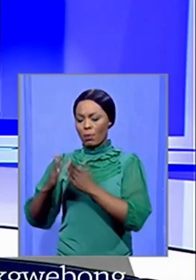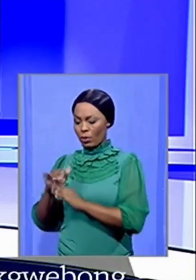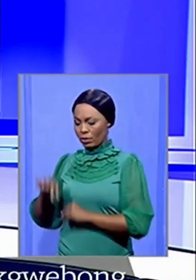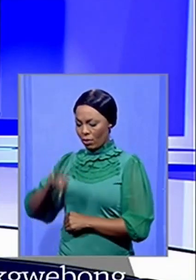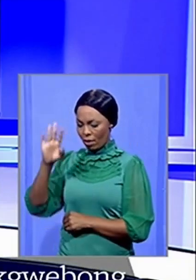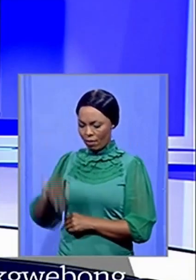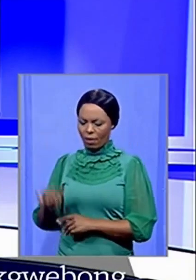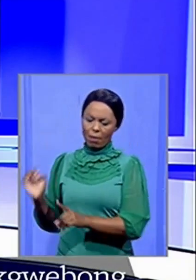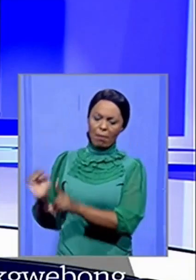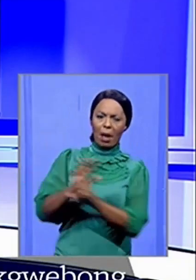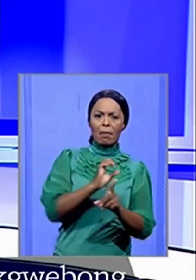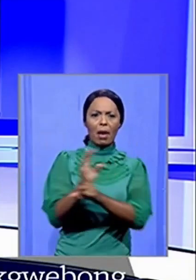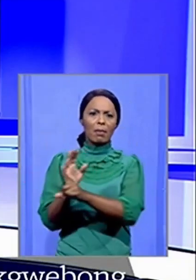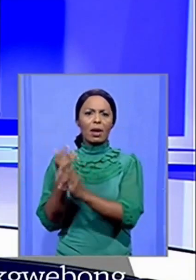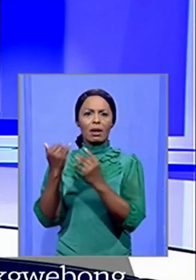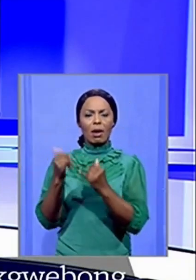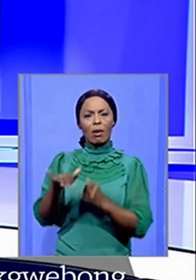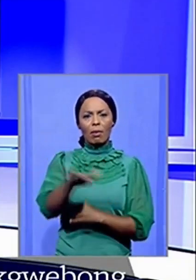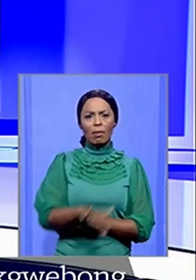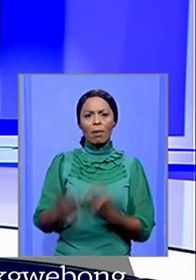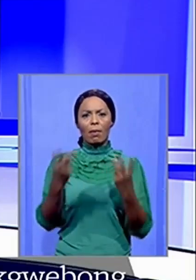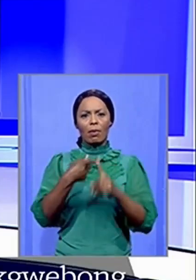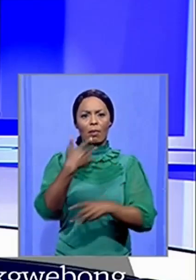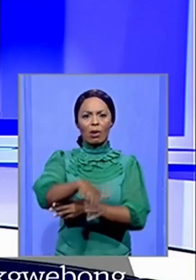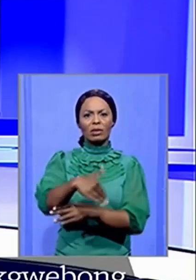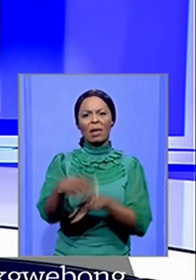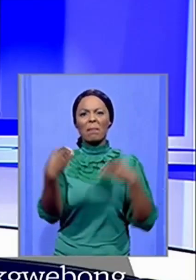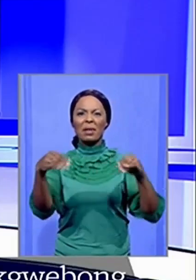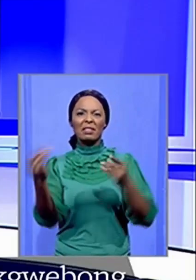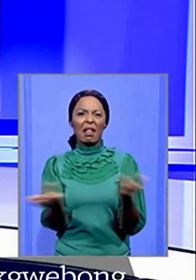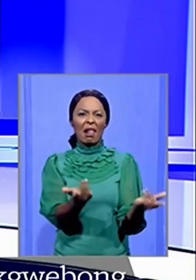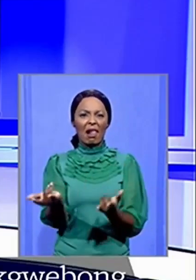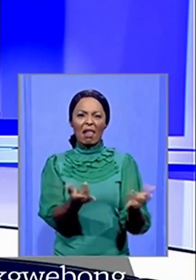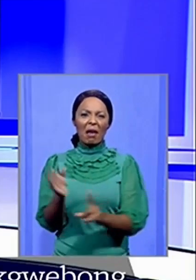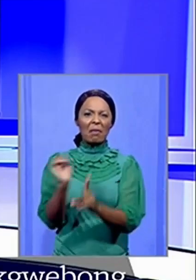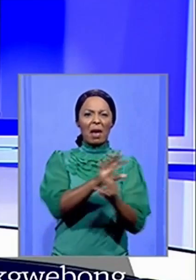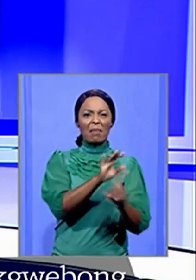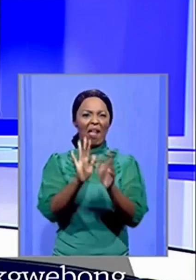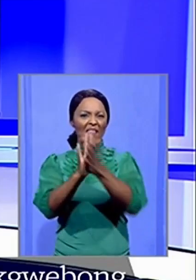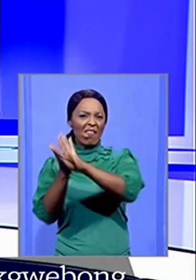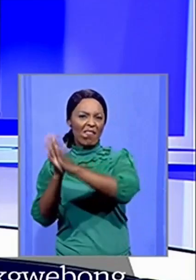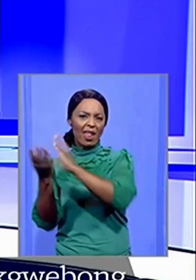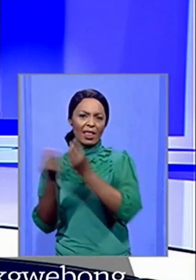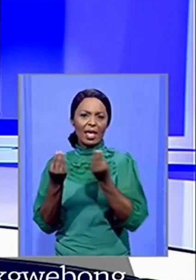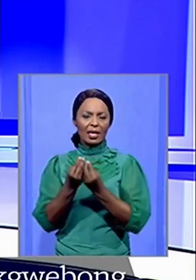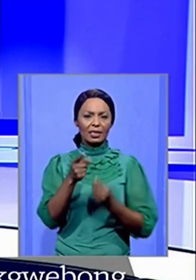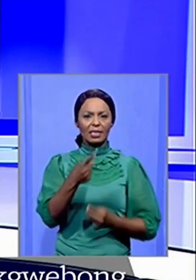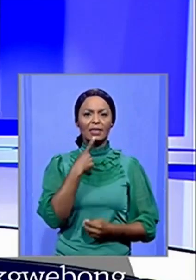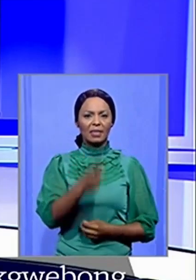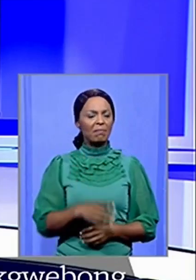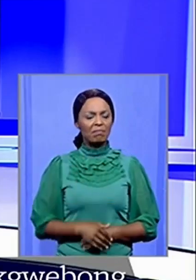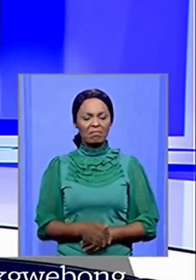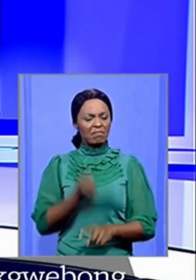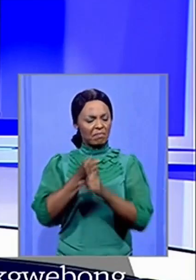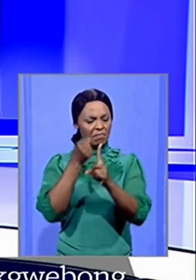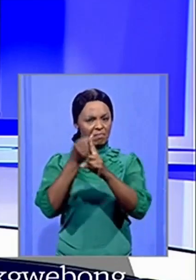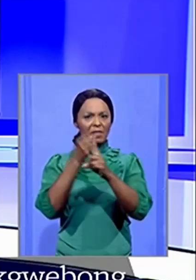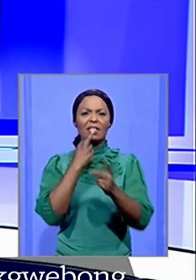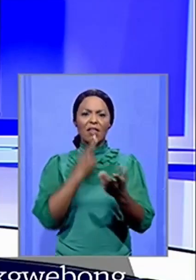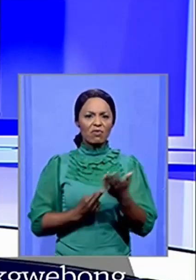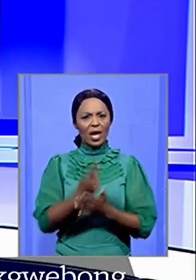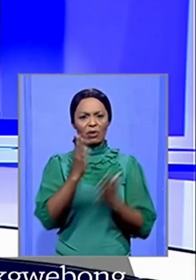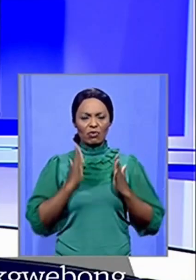Barekiši ba tikologo ba ile ba šarakantšha le go fiša dikgwebo tša badudi ba dinaga di šele e le seo ba lwela ditokelo tša